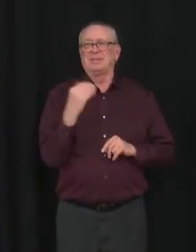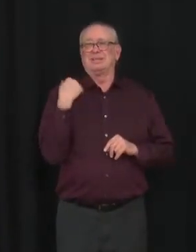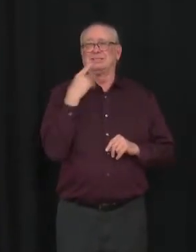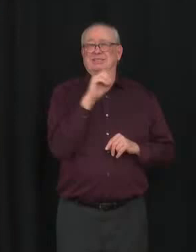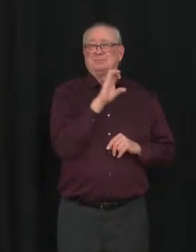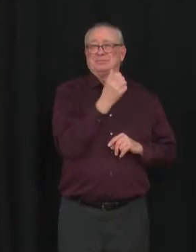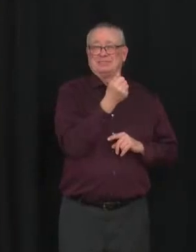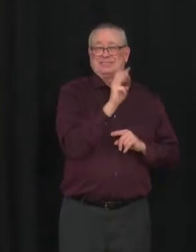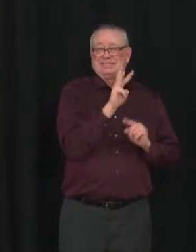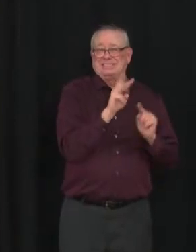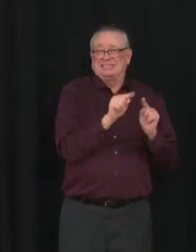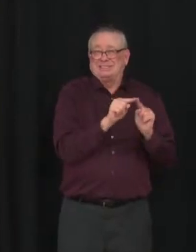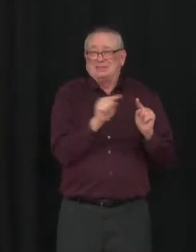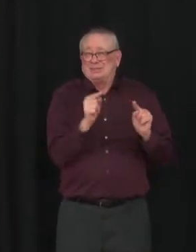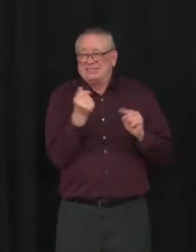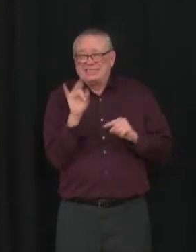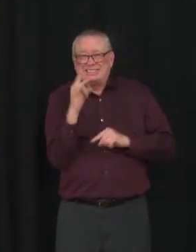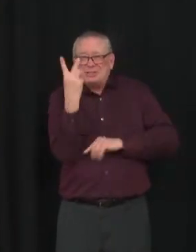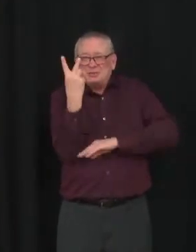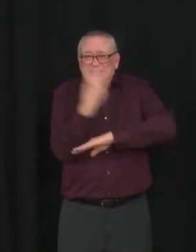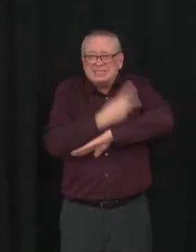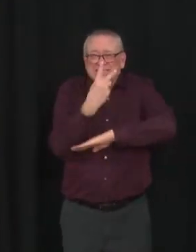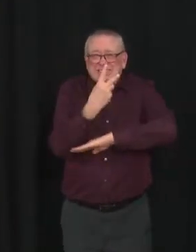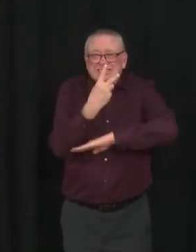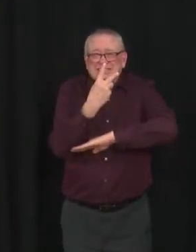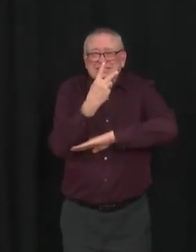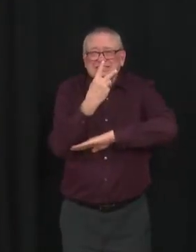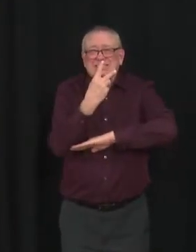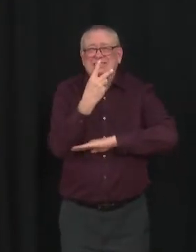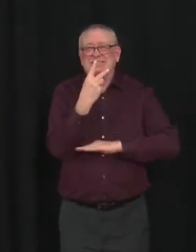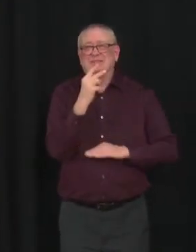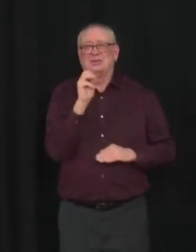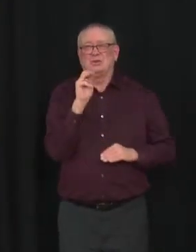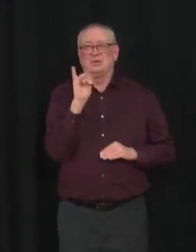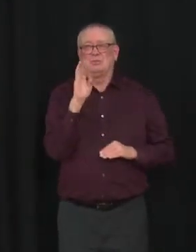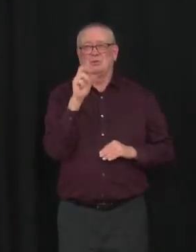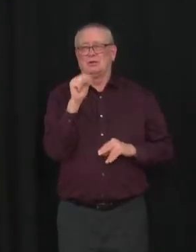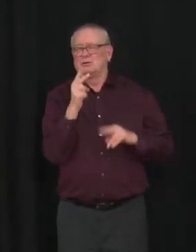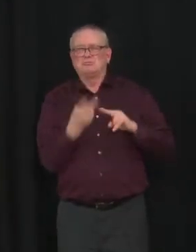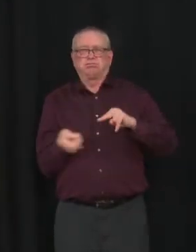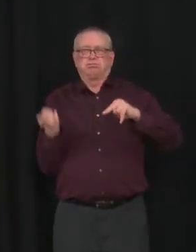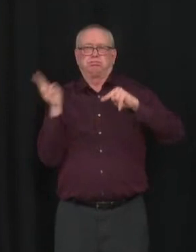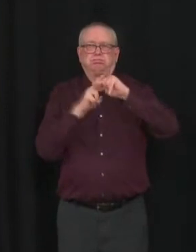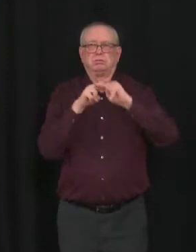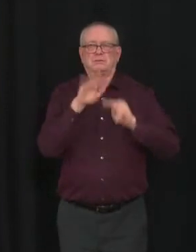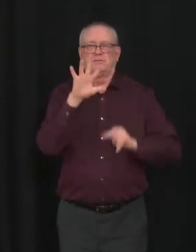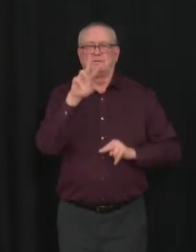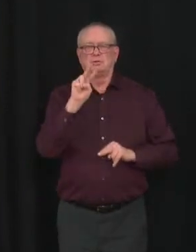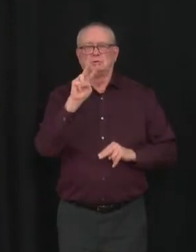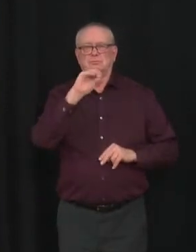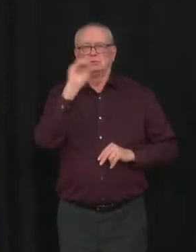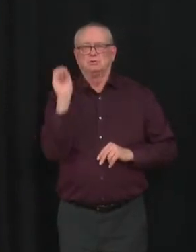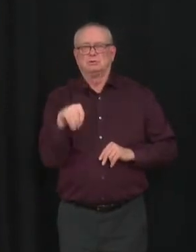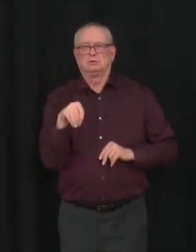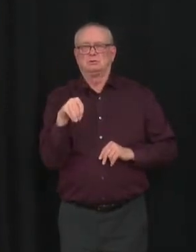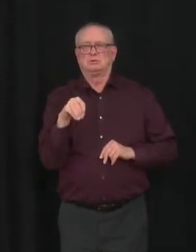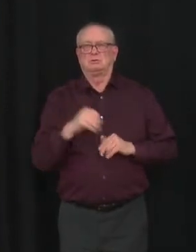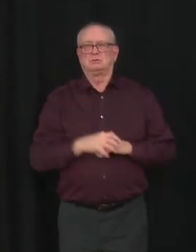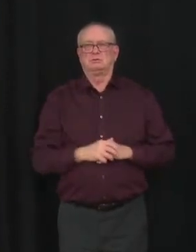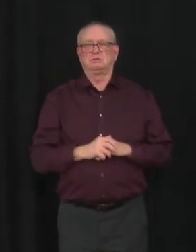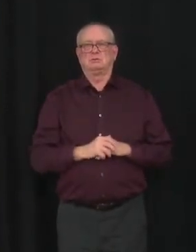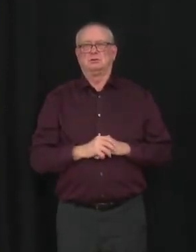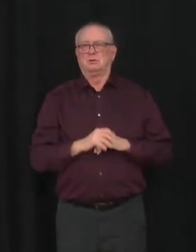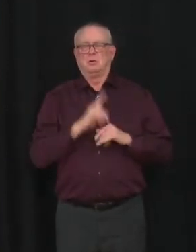18th, Omicron represented roughly 52% of all cases. Now, as I said last week, there are still